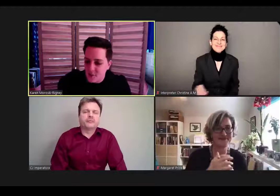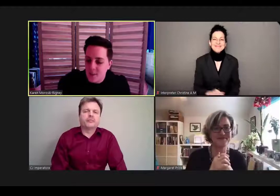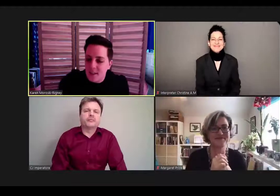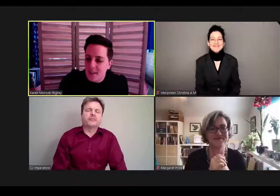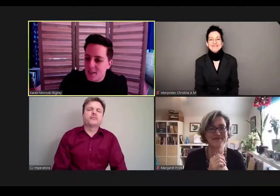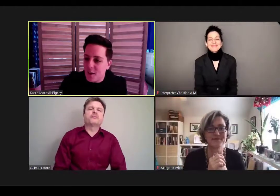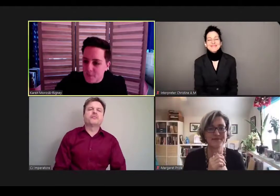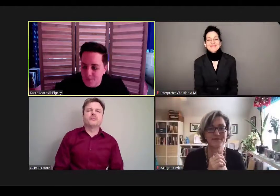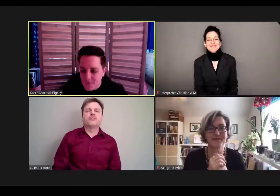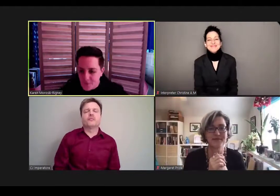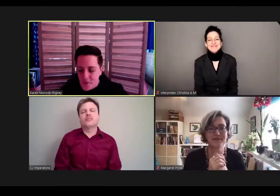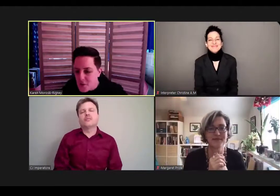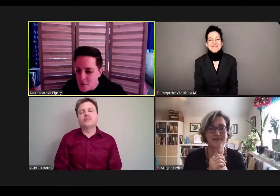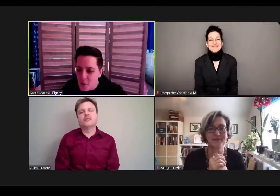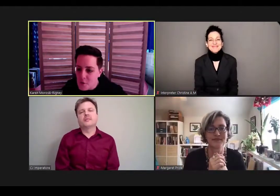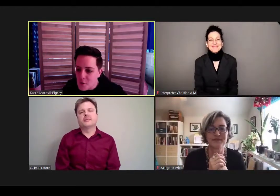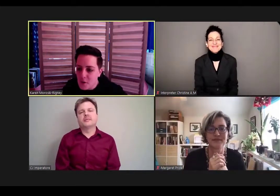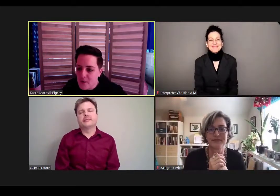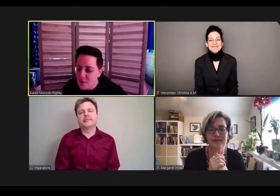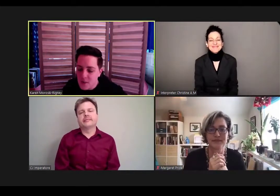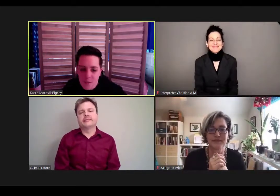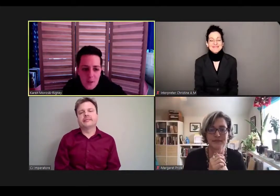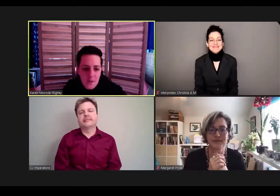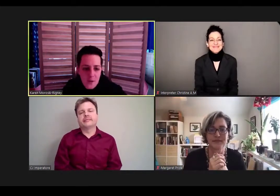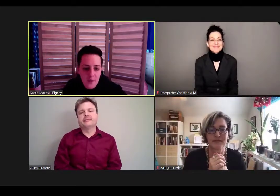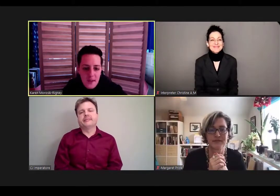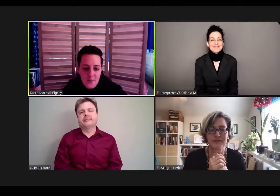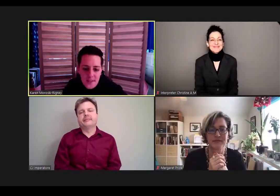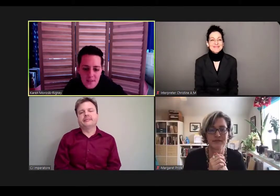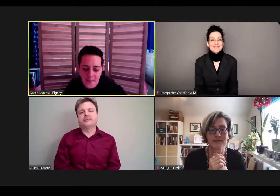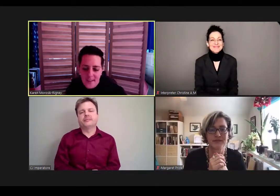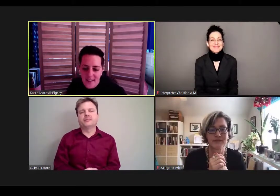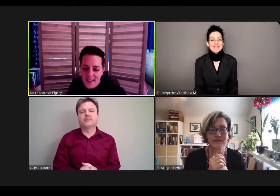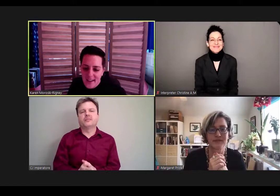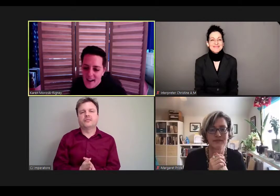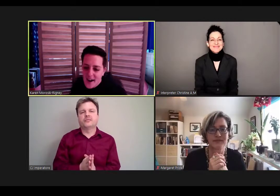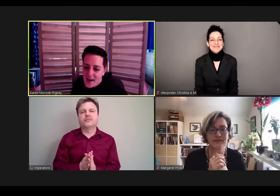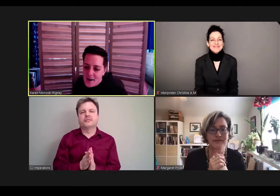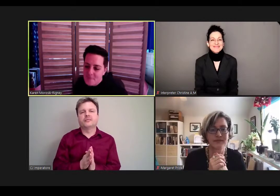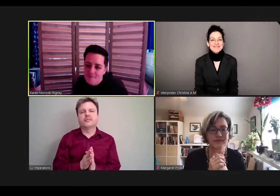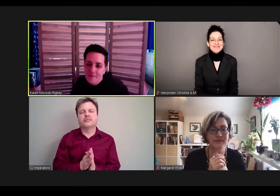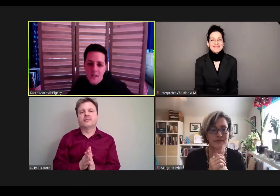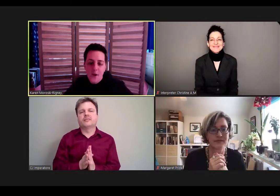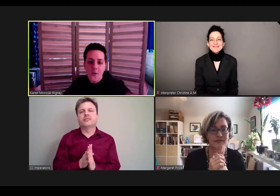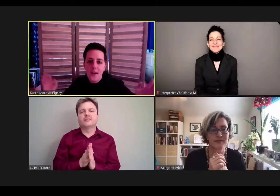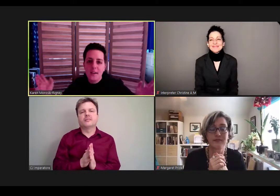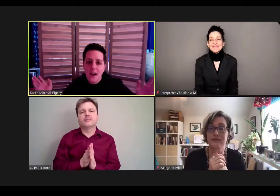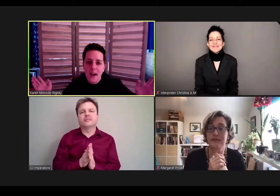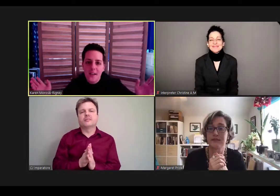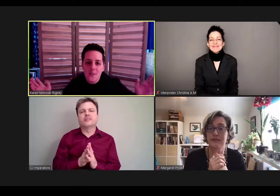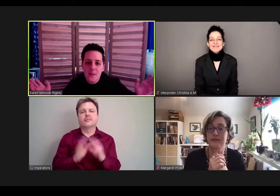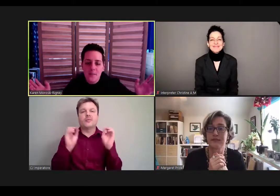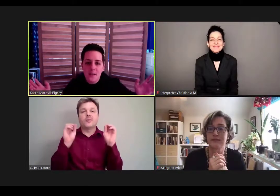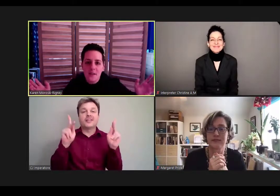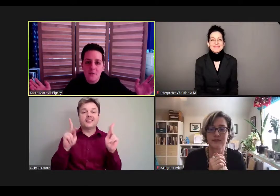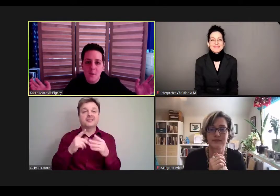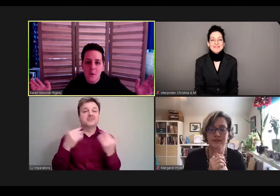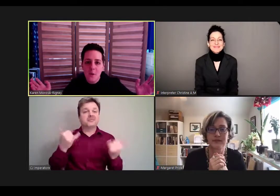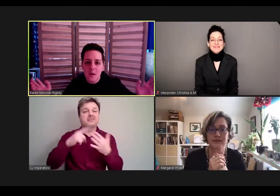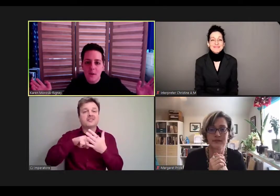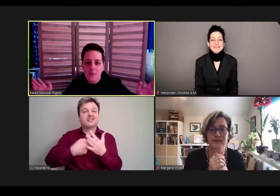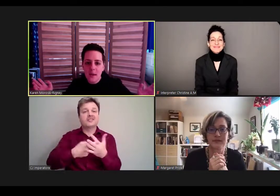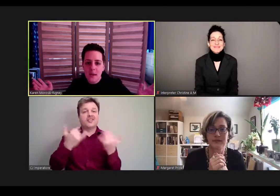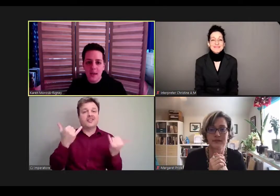Margaret has joined the call. So cool, because I was just about done with my housekeeping. Okay, I guess we can begin a